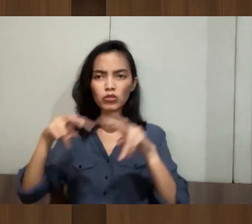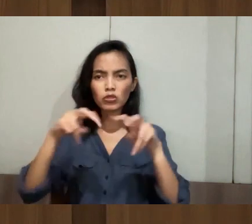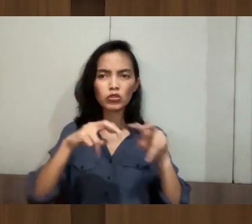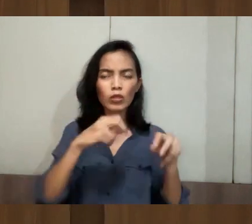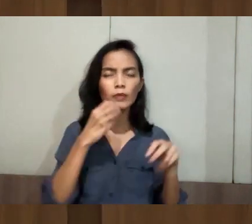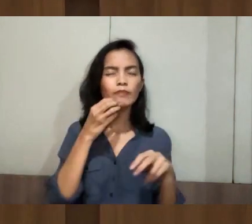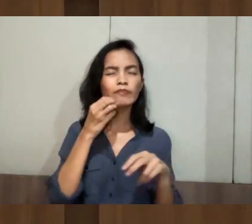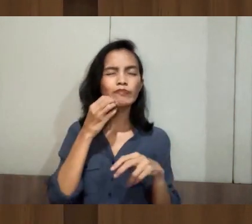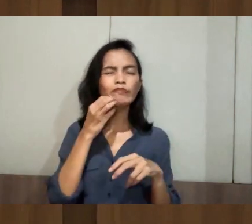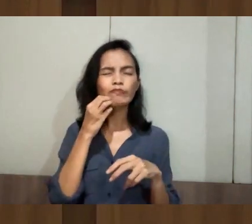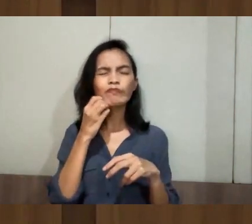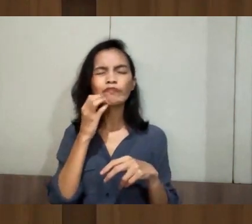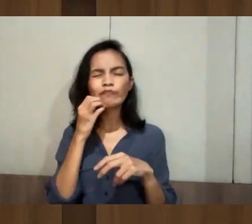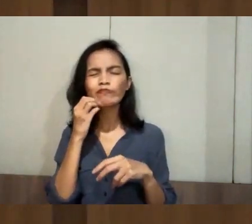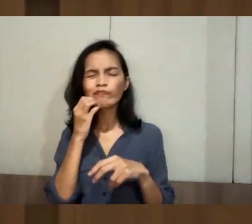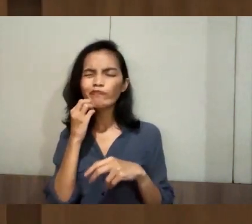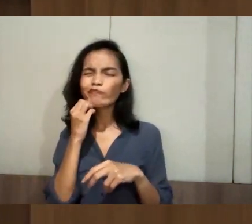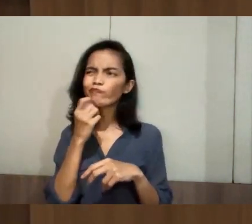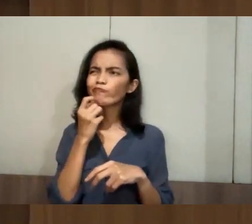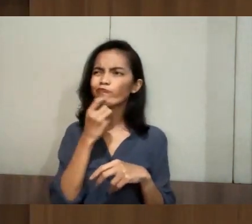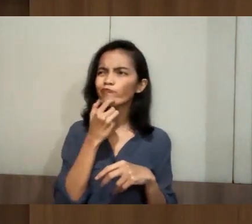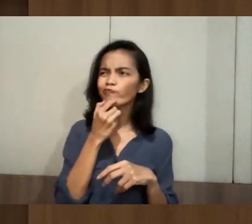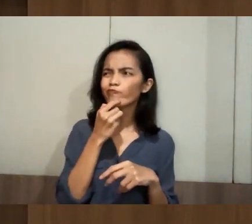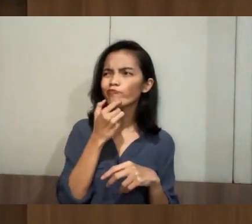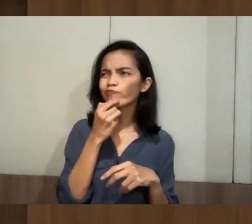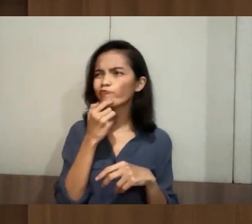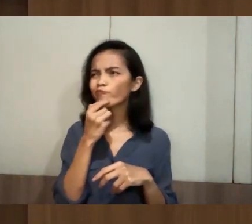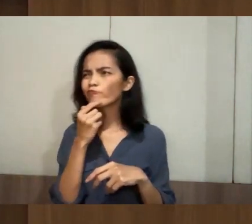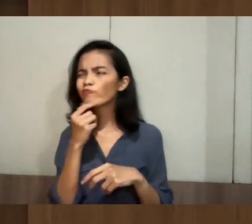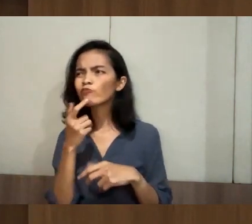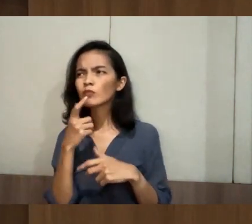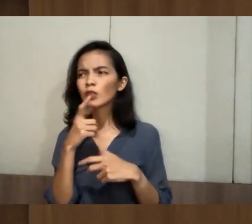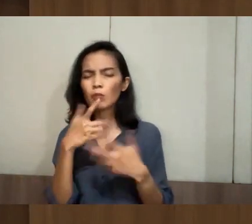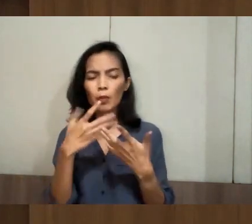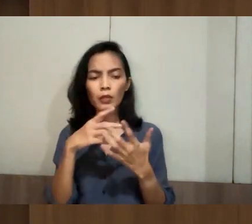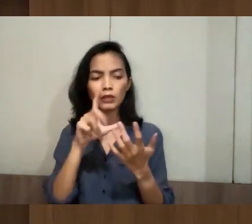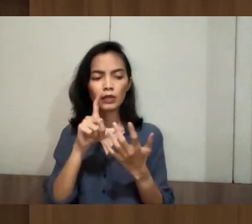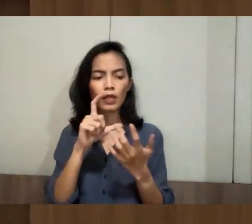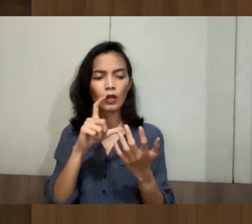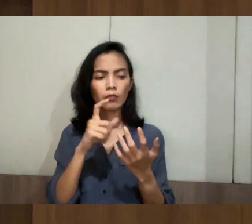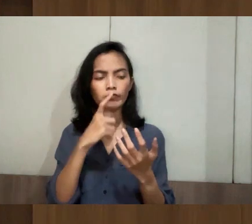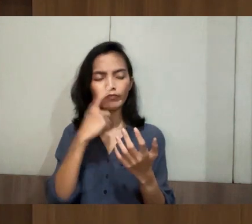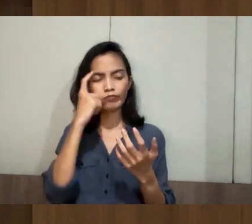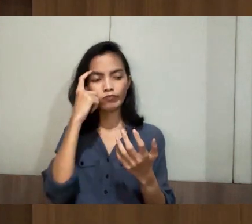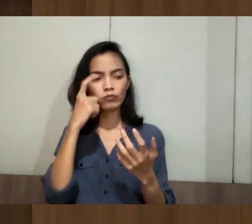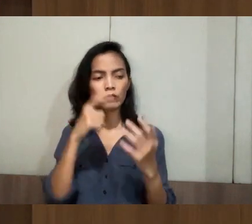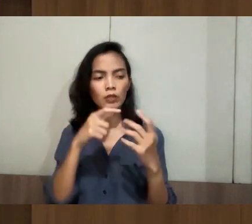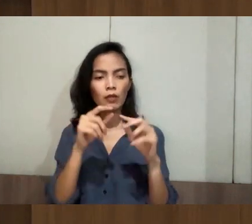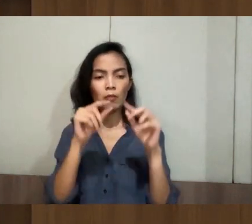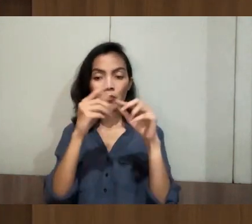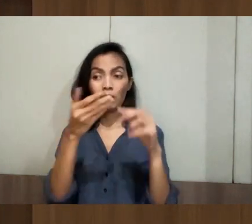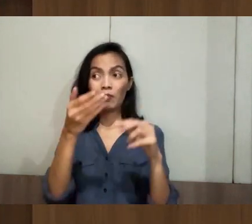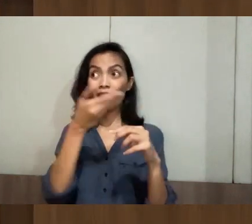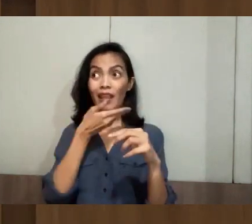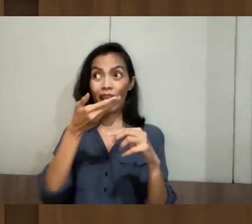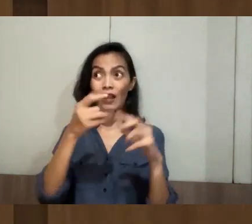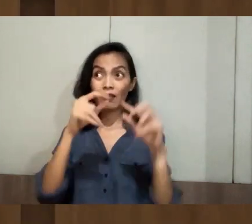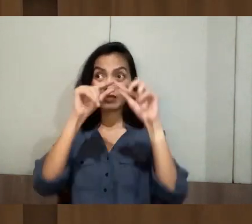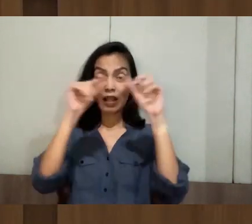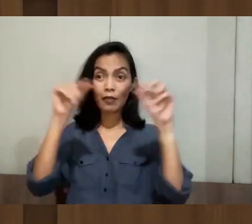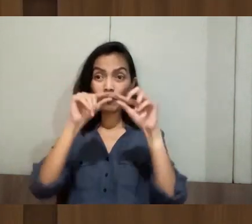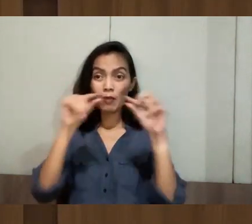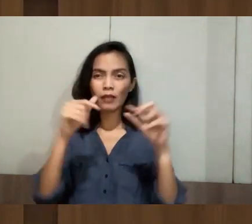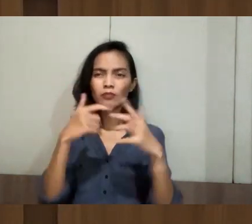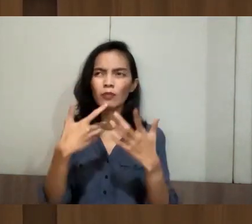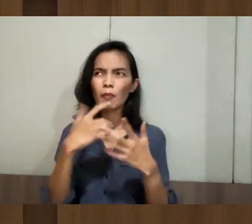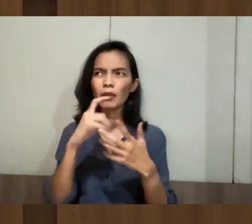a researcher. Now, we can put one of the guess, all of the three, to translate it into